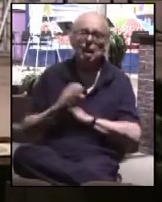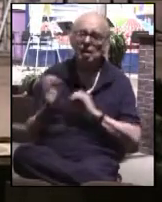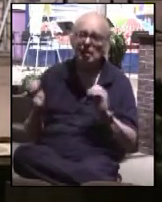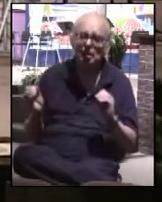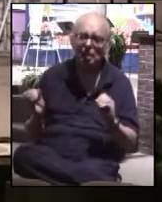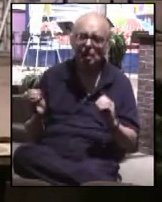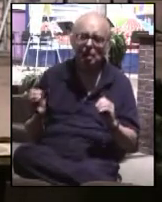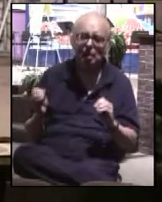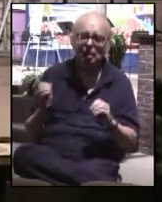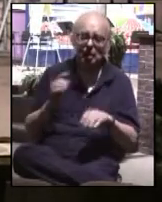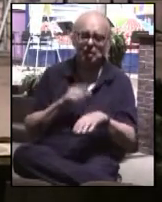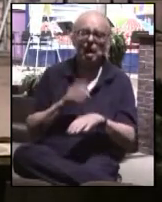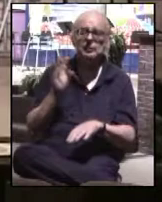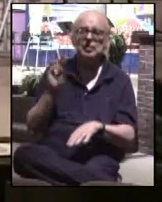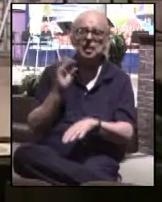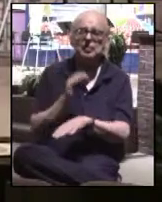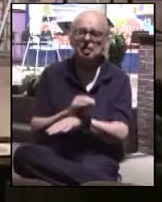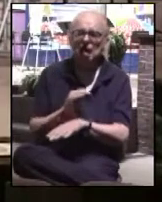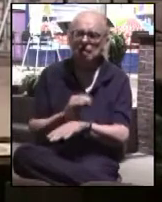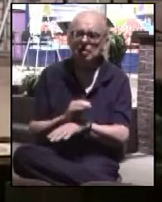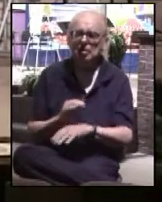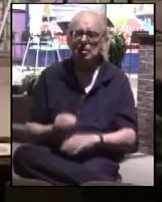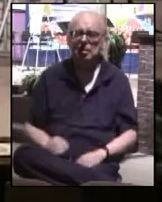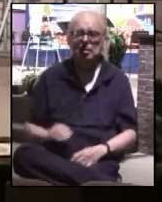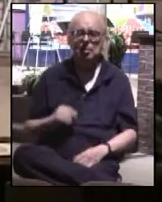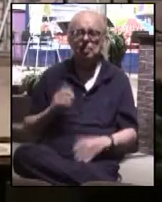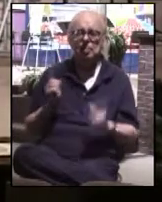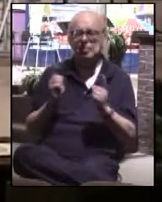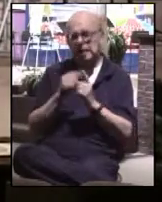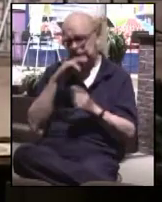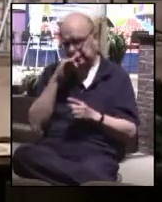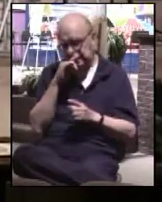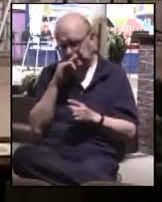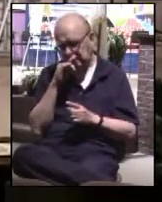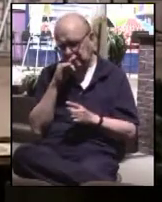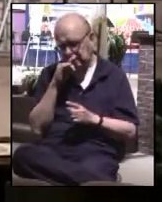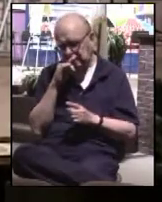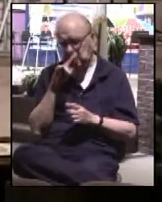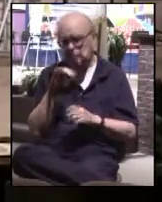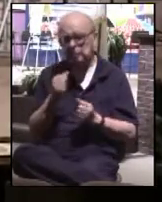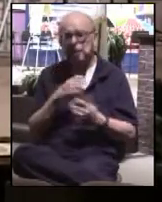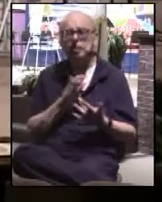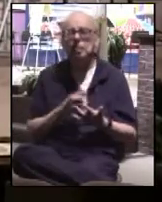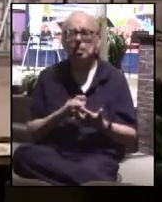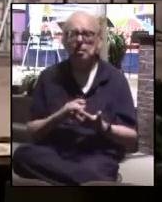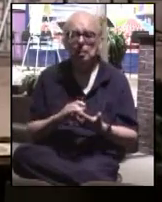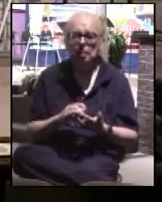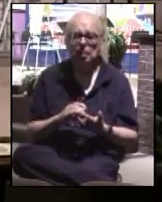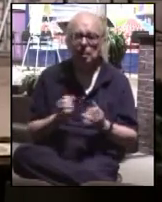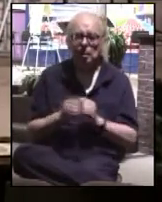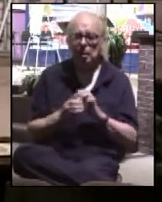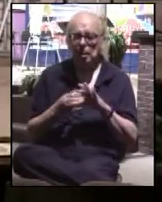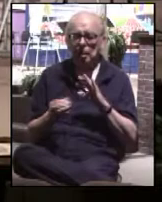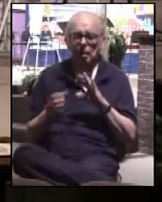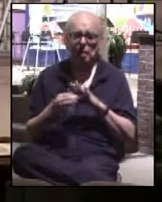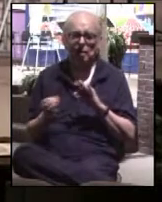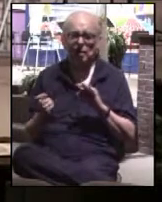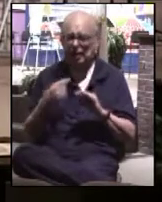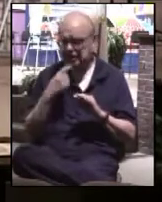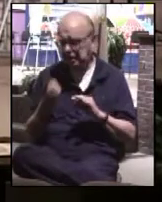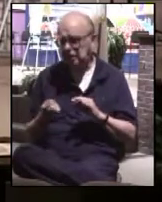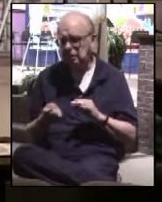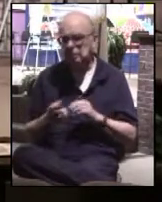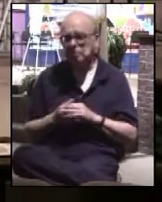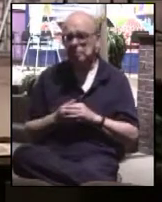and it's six o'clock at night we ran into kids that'll break your heart with the stories that they have to tell you